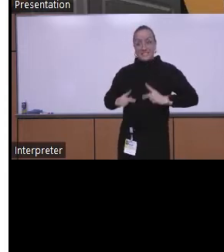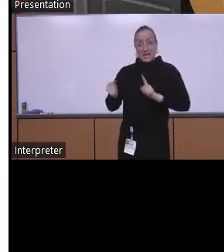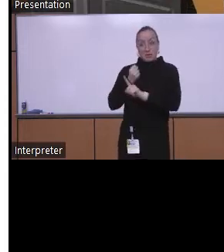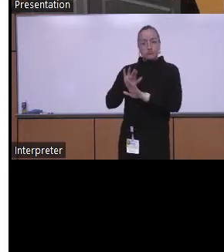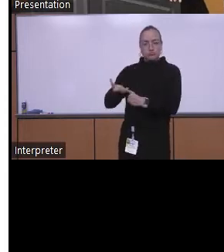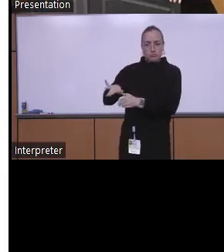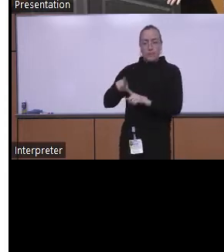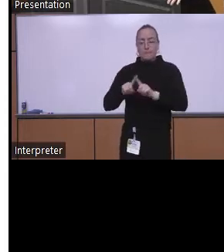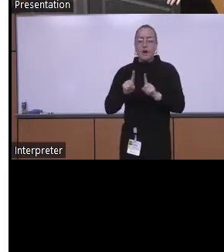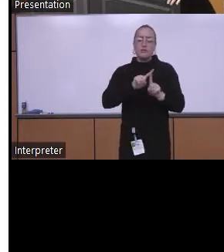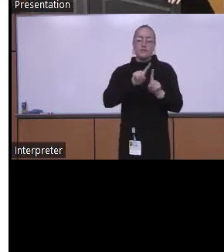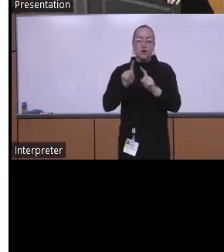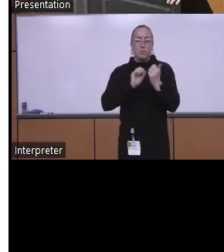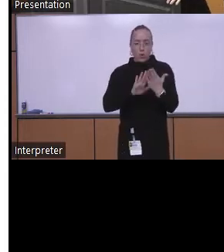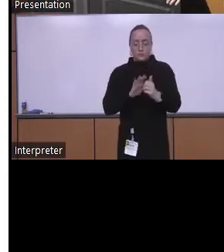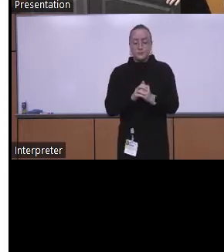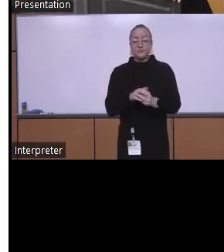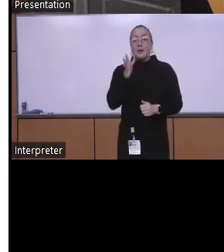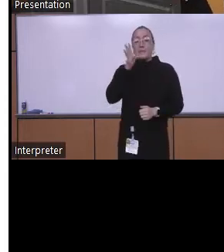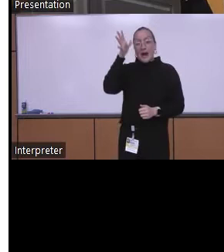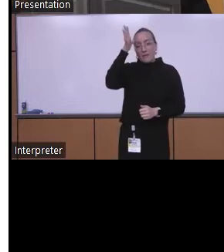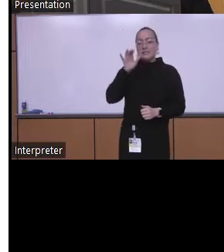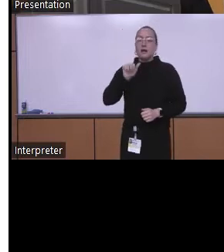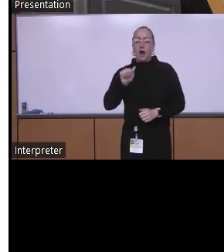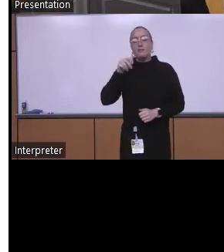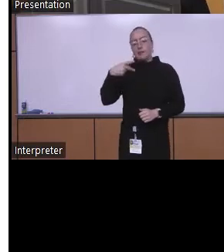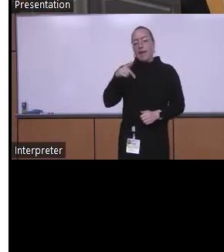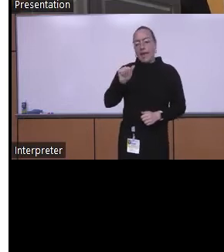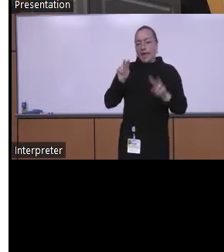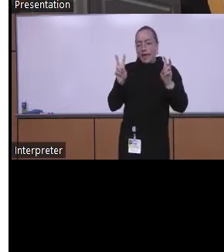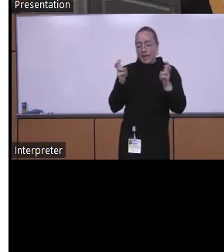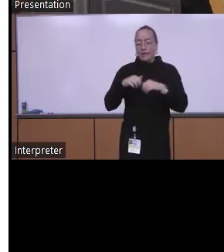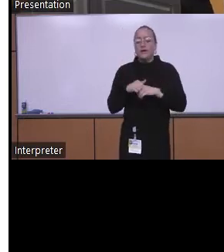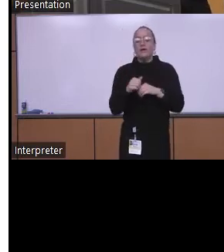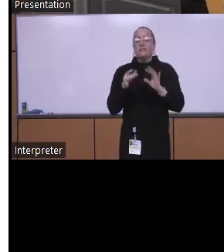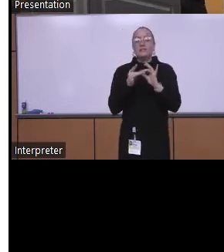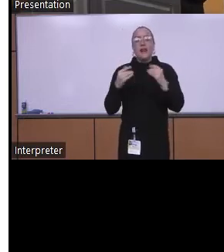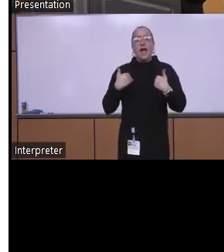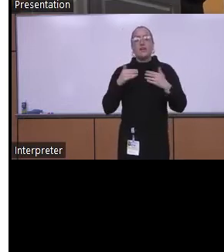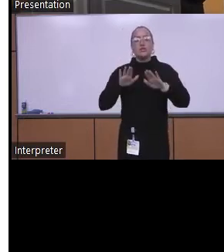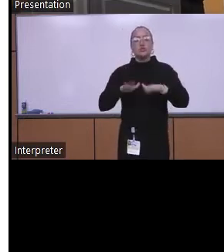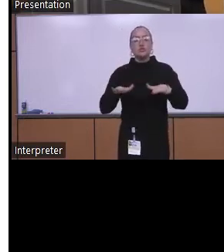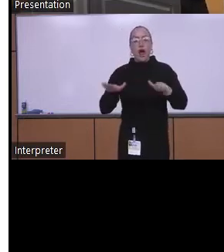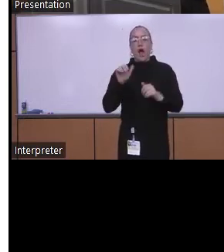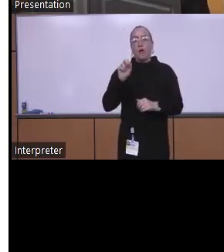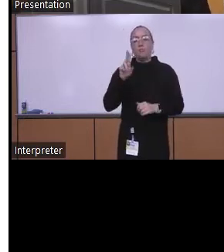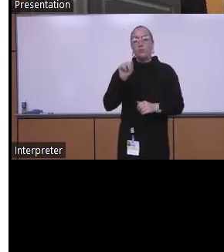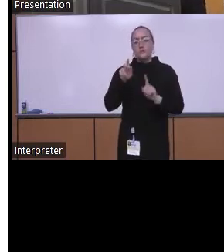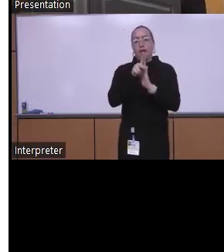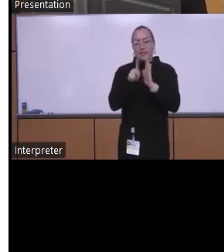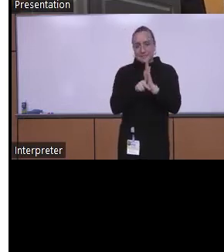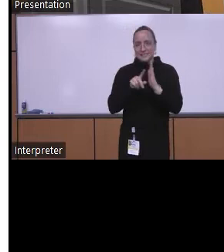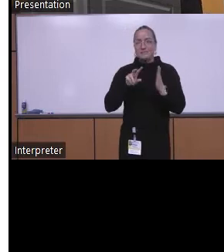Initially a small local group, Parents Anonymous positioned itself as a powerful player in the field of child abuse policy, even though, as I say, it doesn't actually